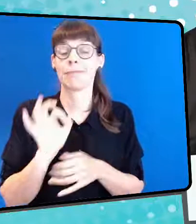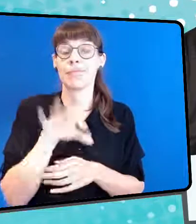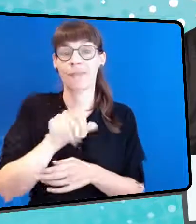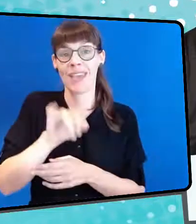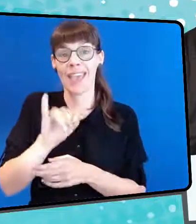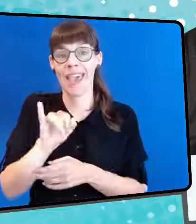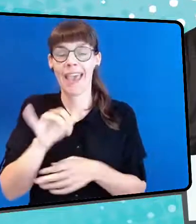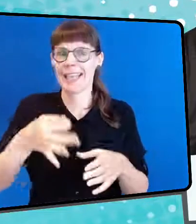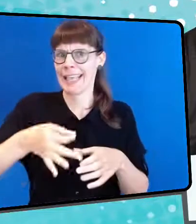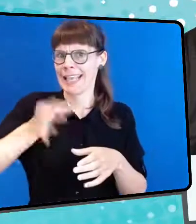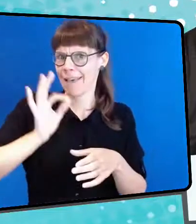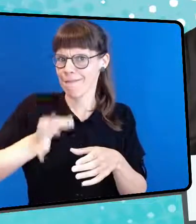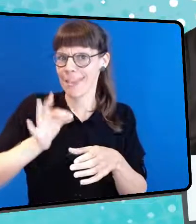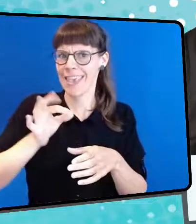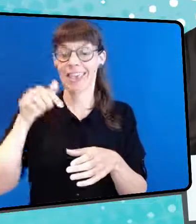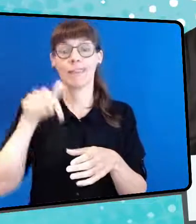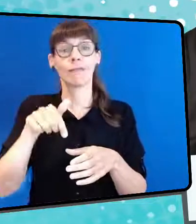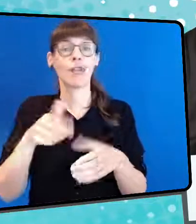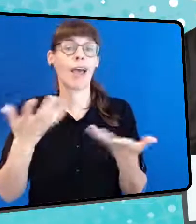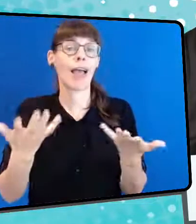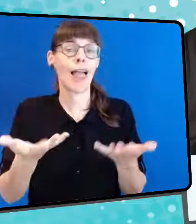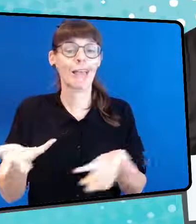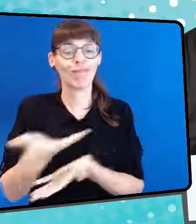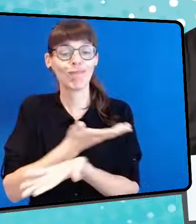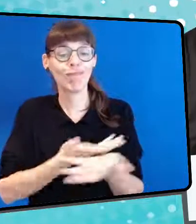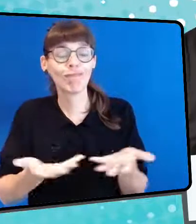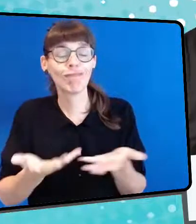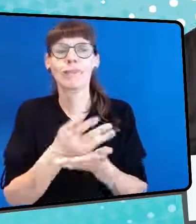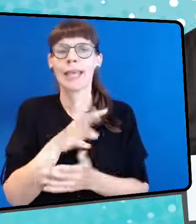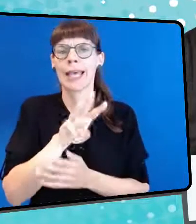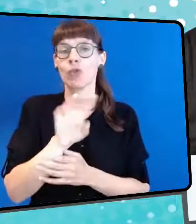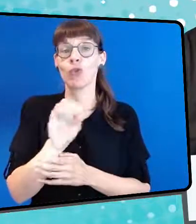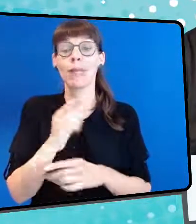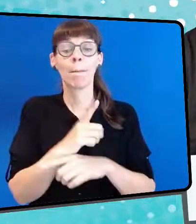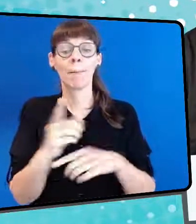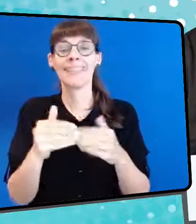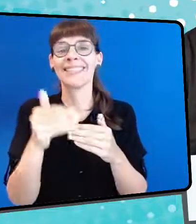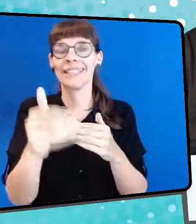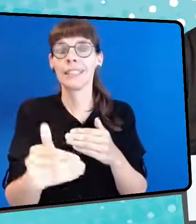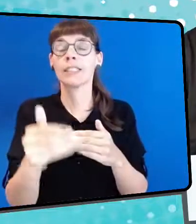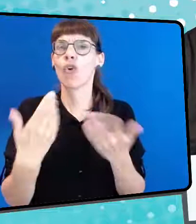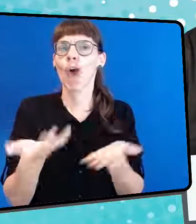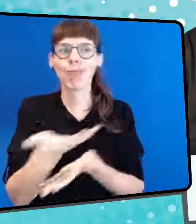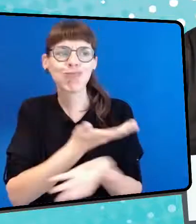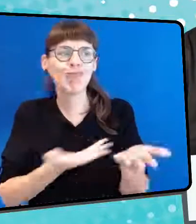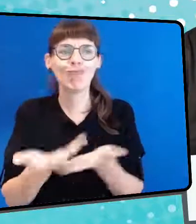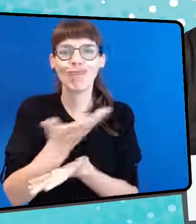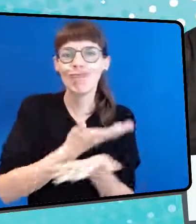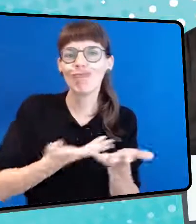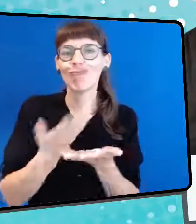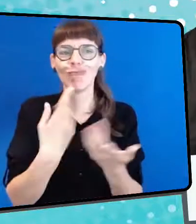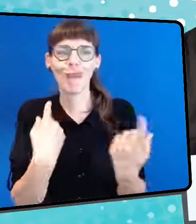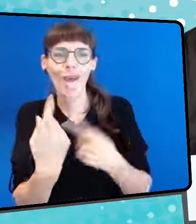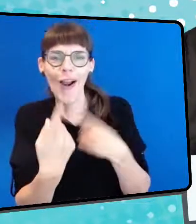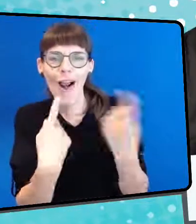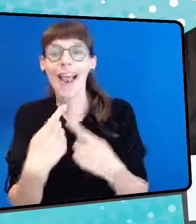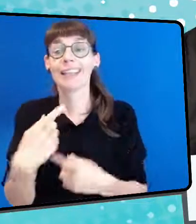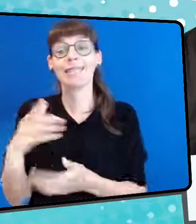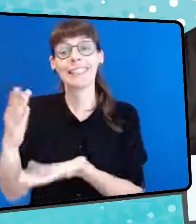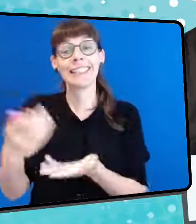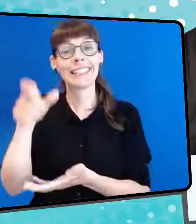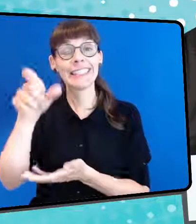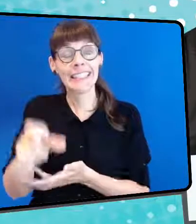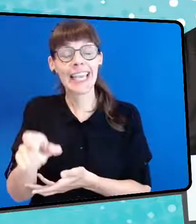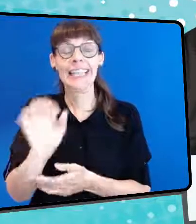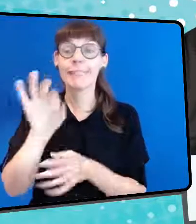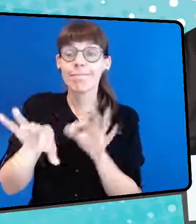a friendly environment for 30 minutes after the live show where you can come and ask questions of our guests as well as myself and